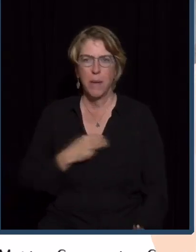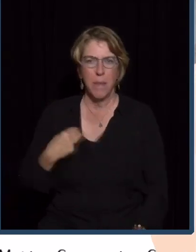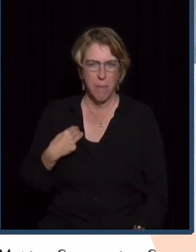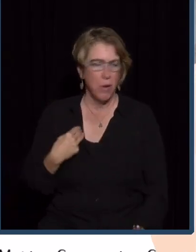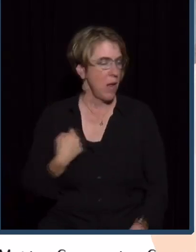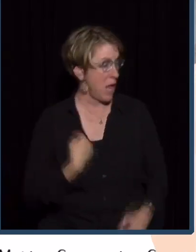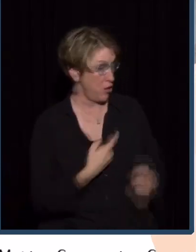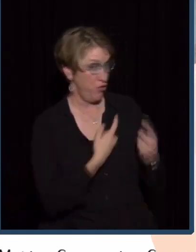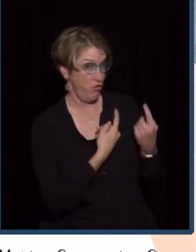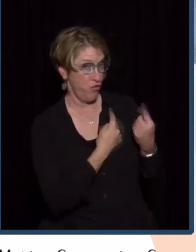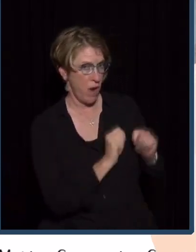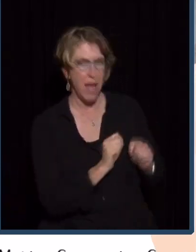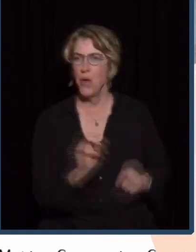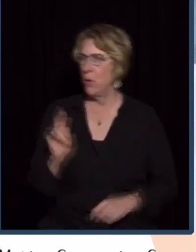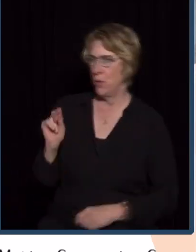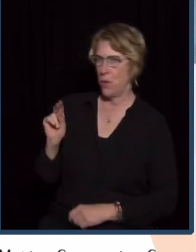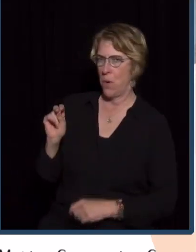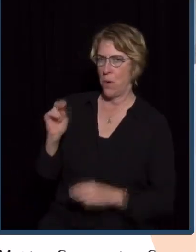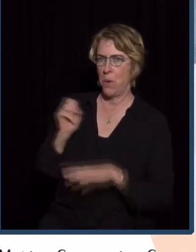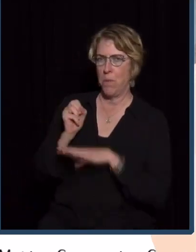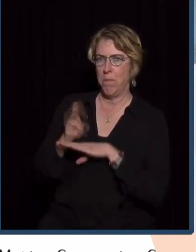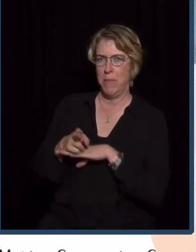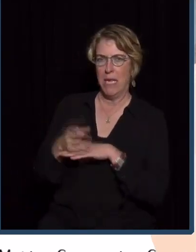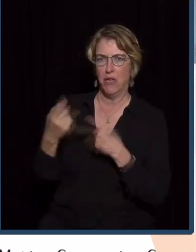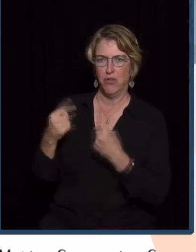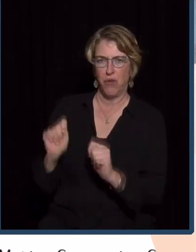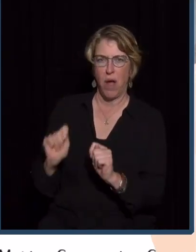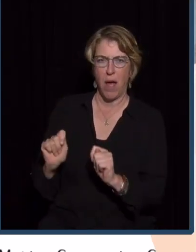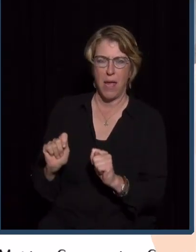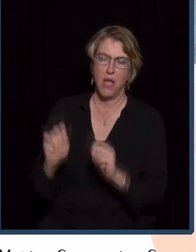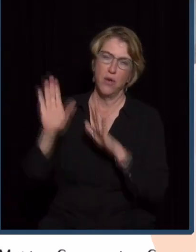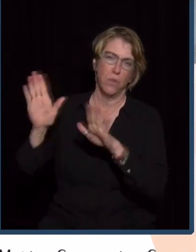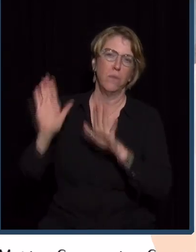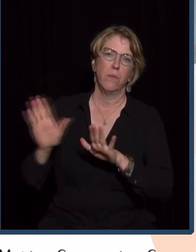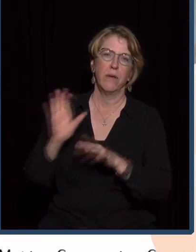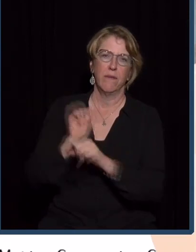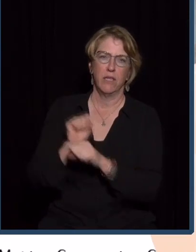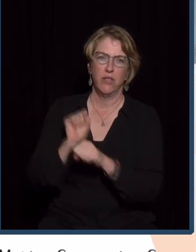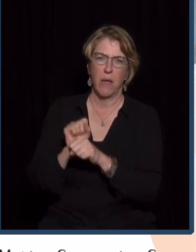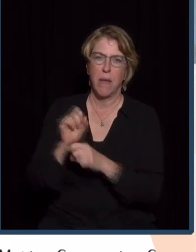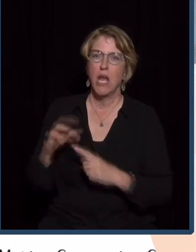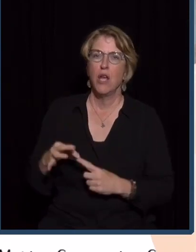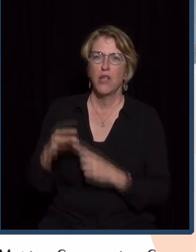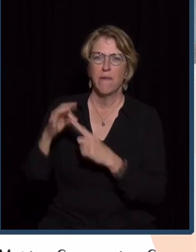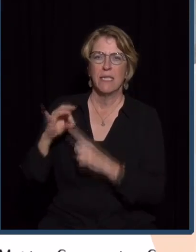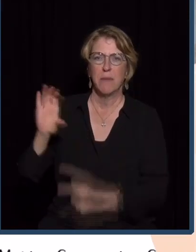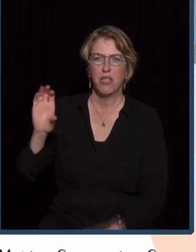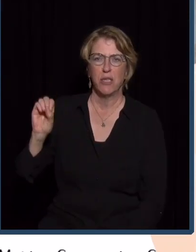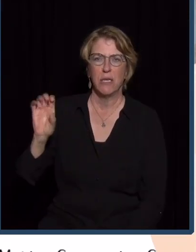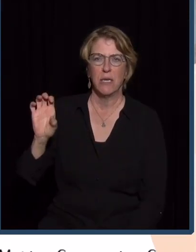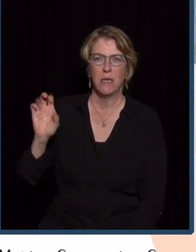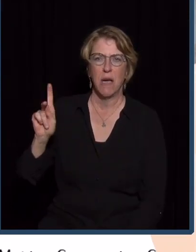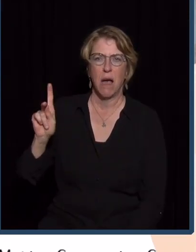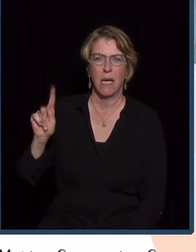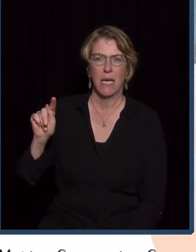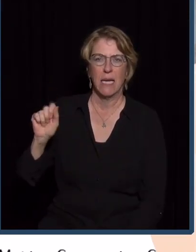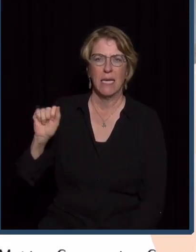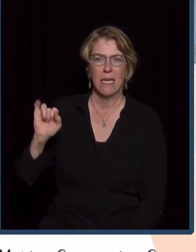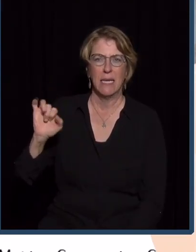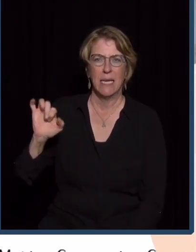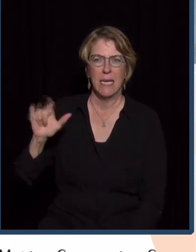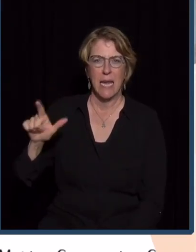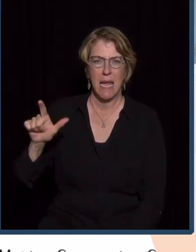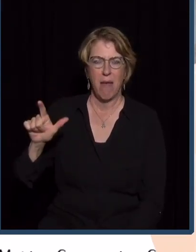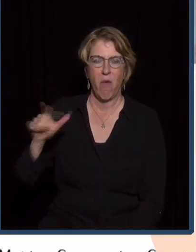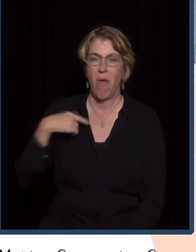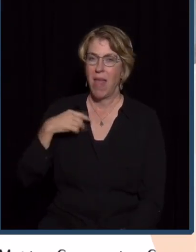do better than try. You do a terrific job, and you have a special cocktail for us. Yeah, we have a special cocktail. That's a cocktail